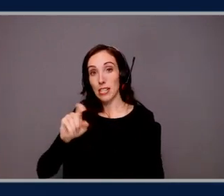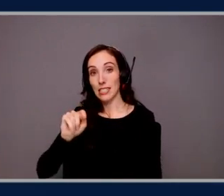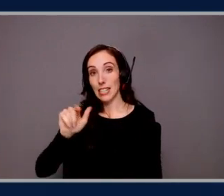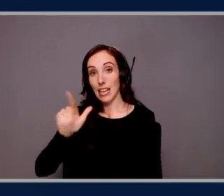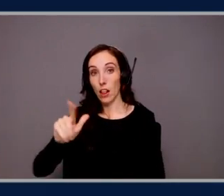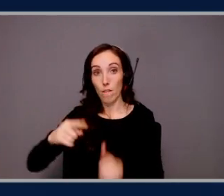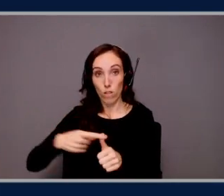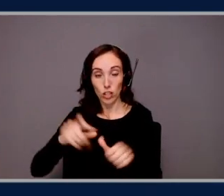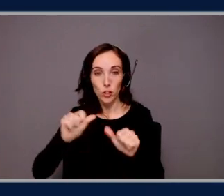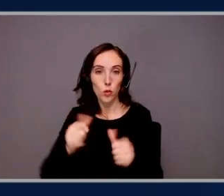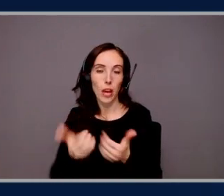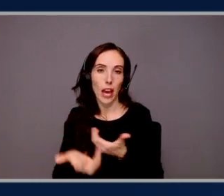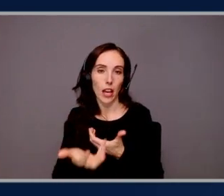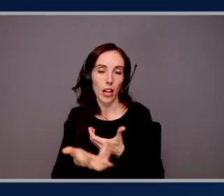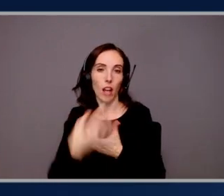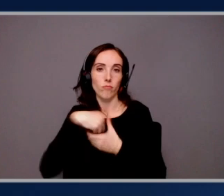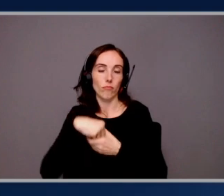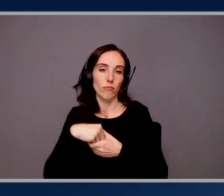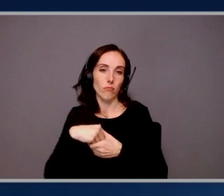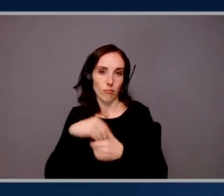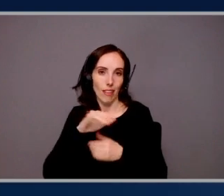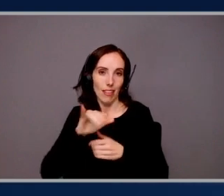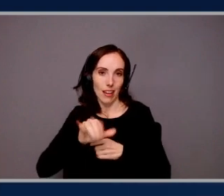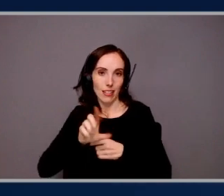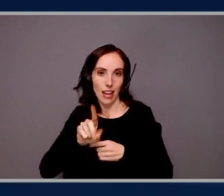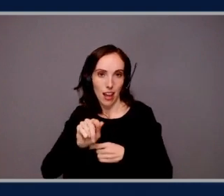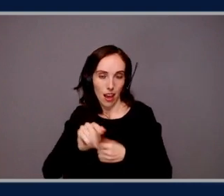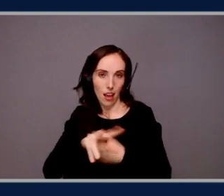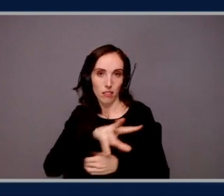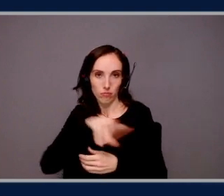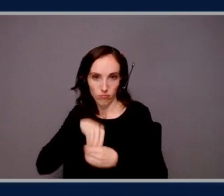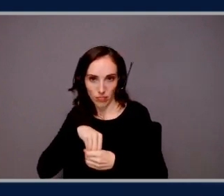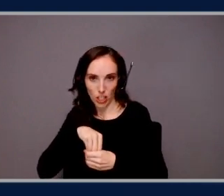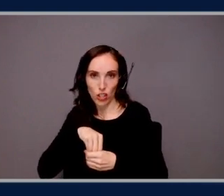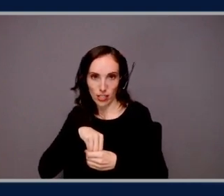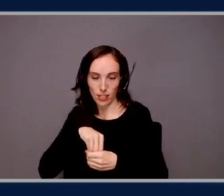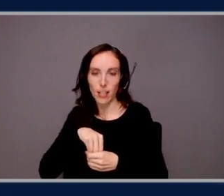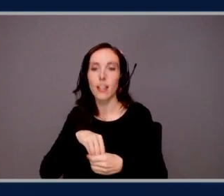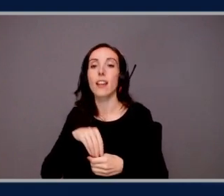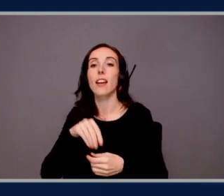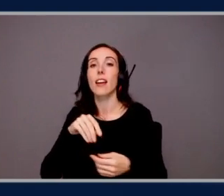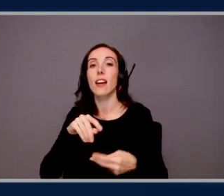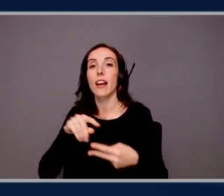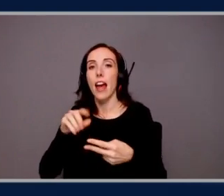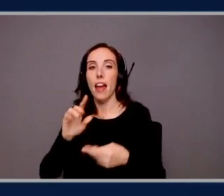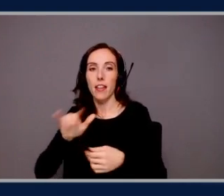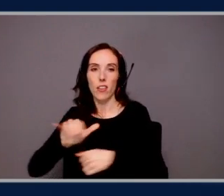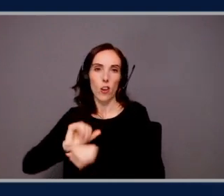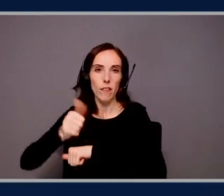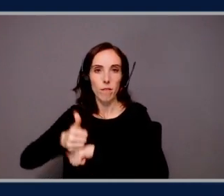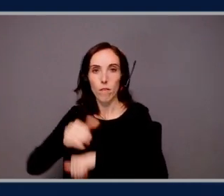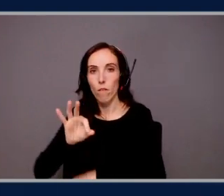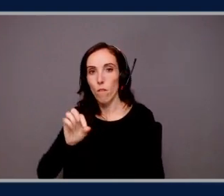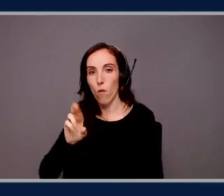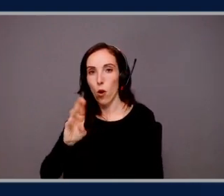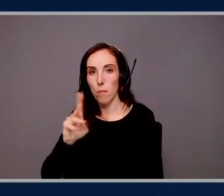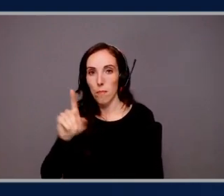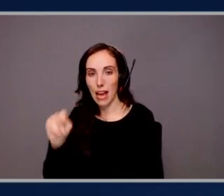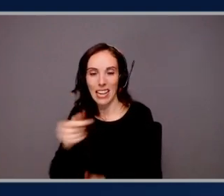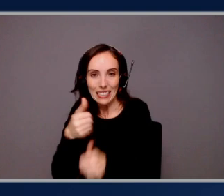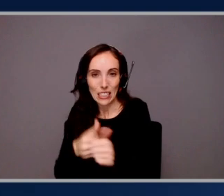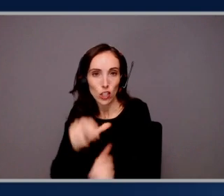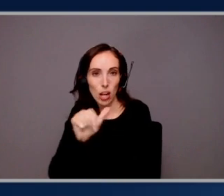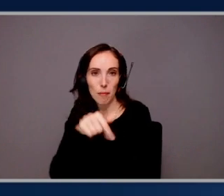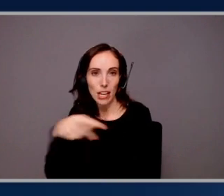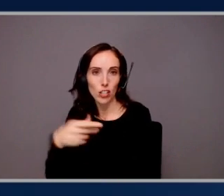in. So bring the data from those applications in, first ingest that, and then we're going to format it. I mentioned that each application, they have their own formats, they have